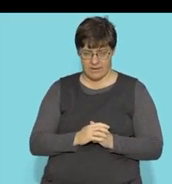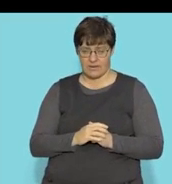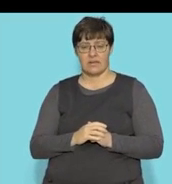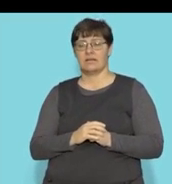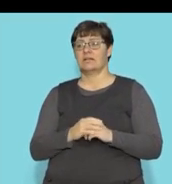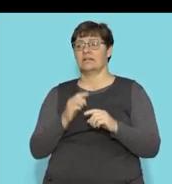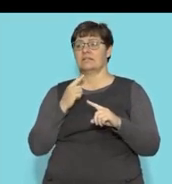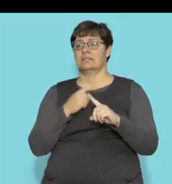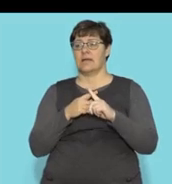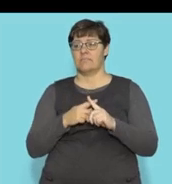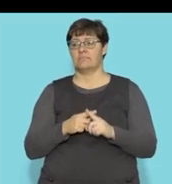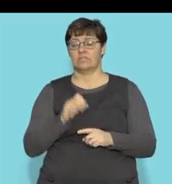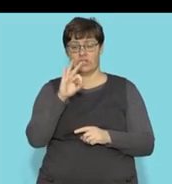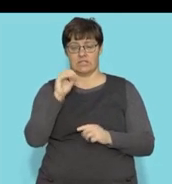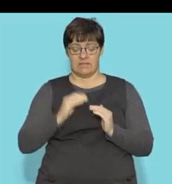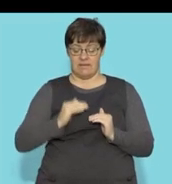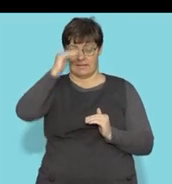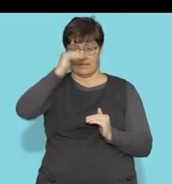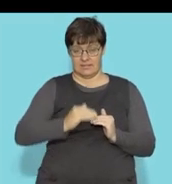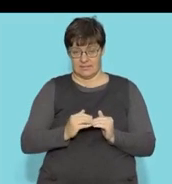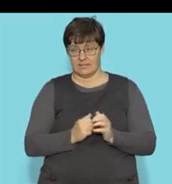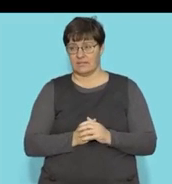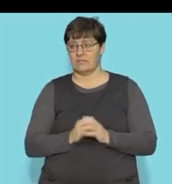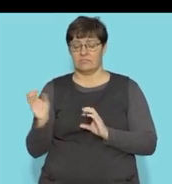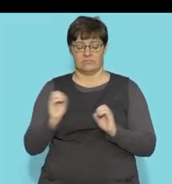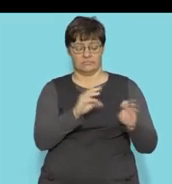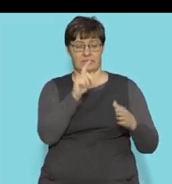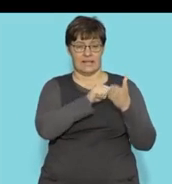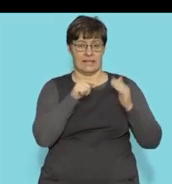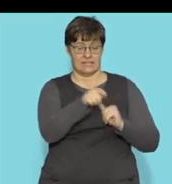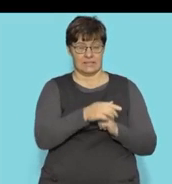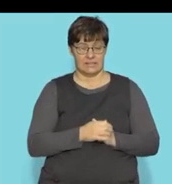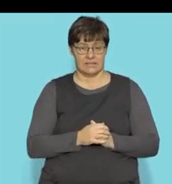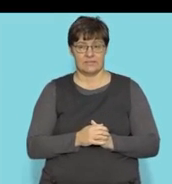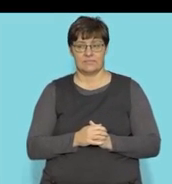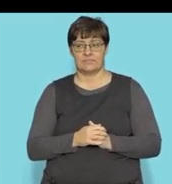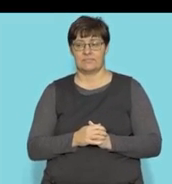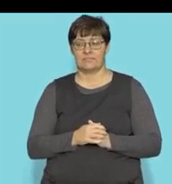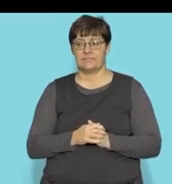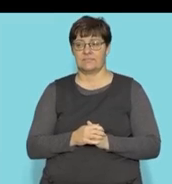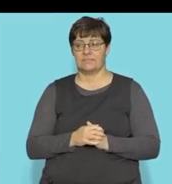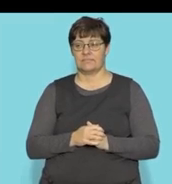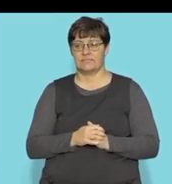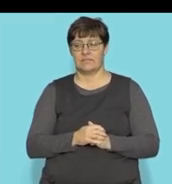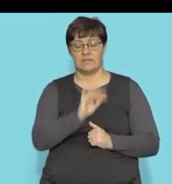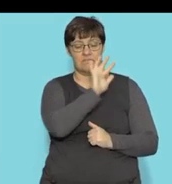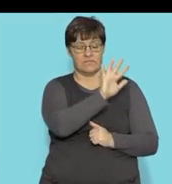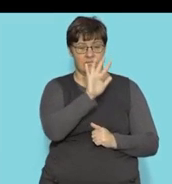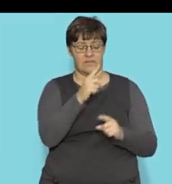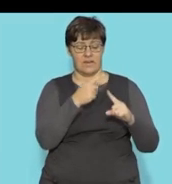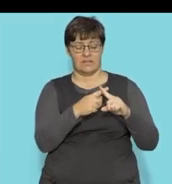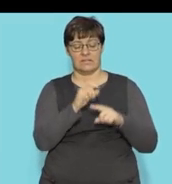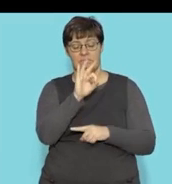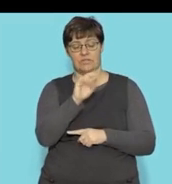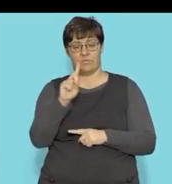31, multiplied by my height. So if I pop this into my calculator, I've